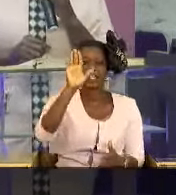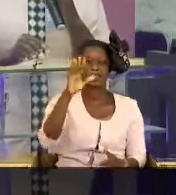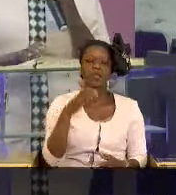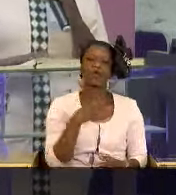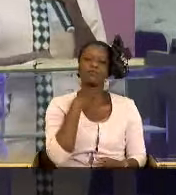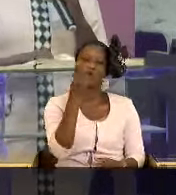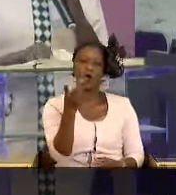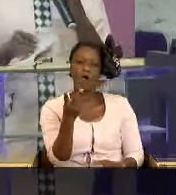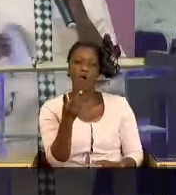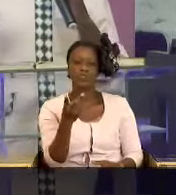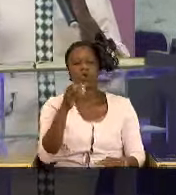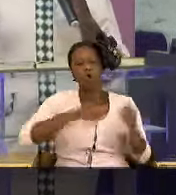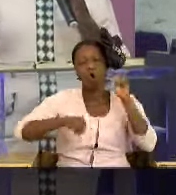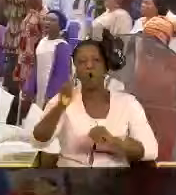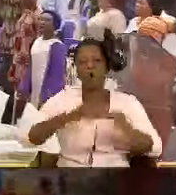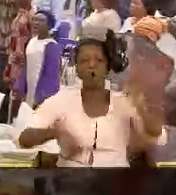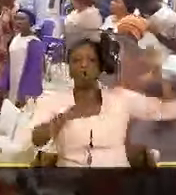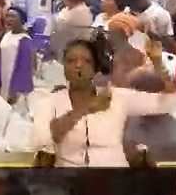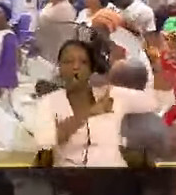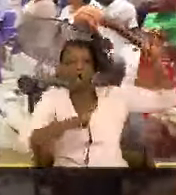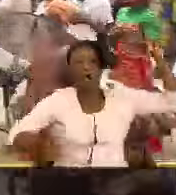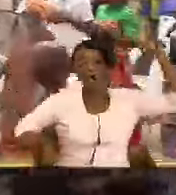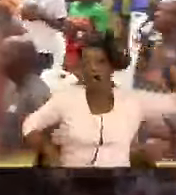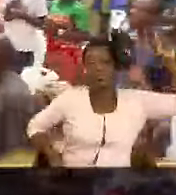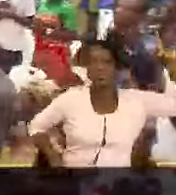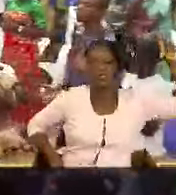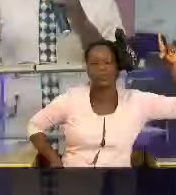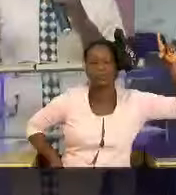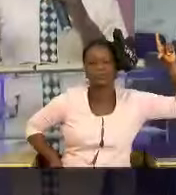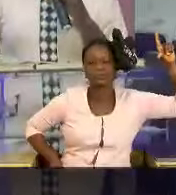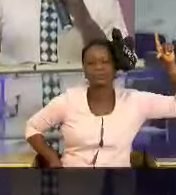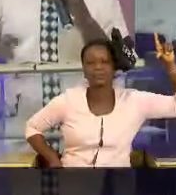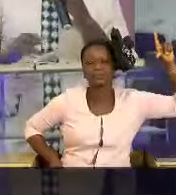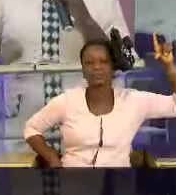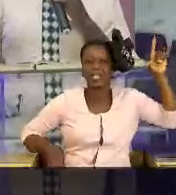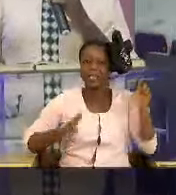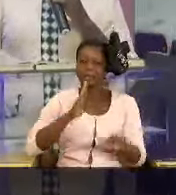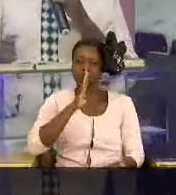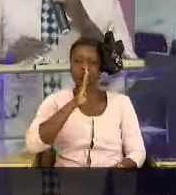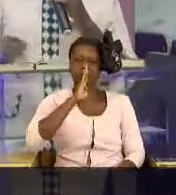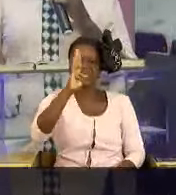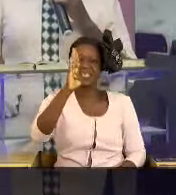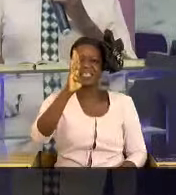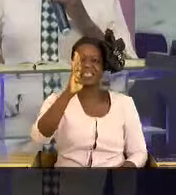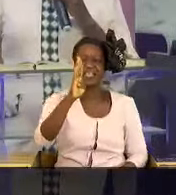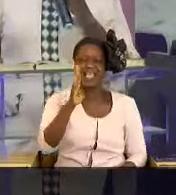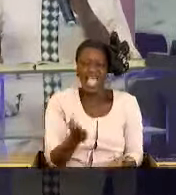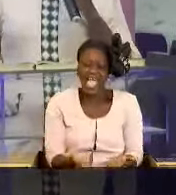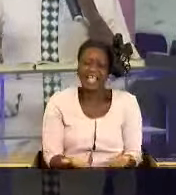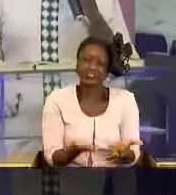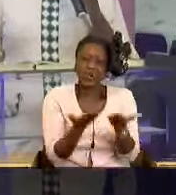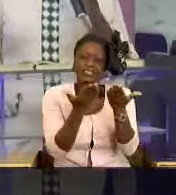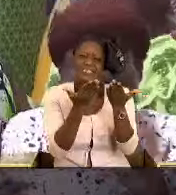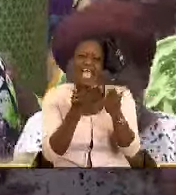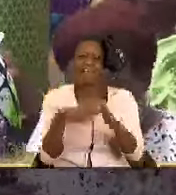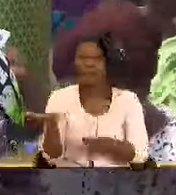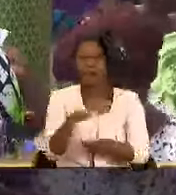voice oh Lord be exalted over all my